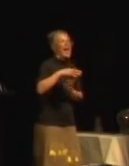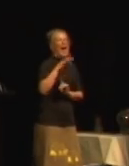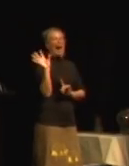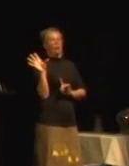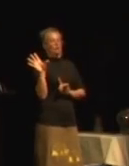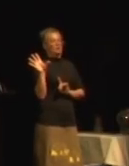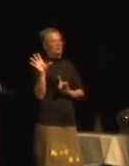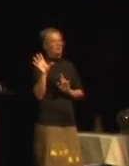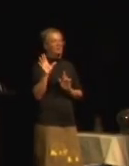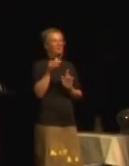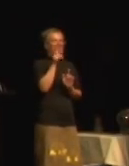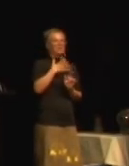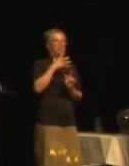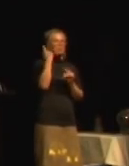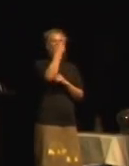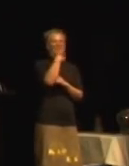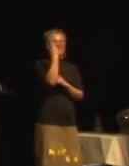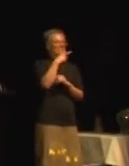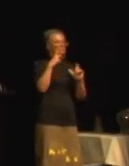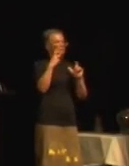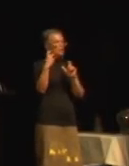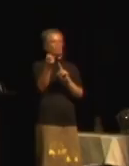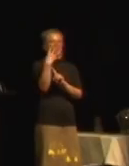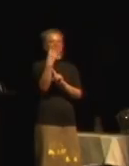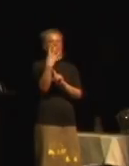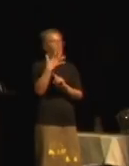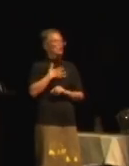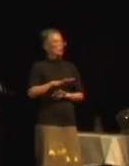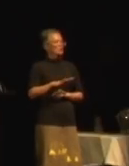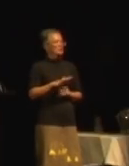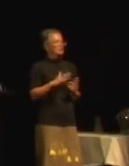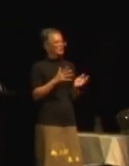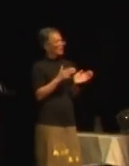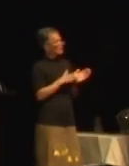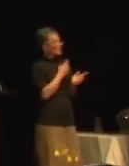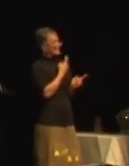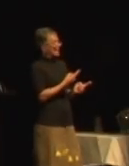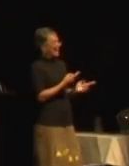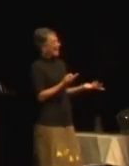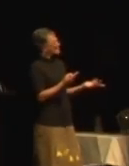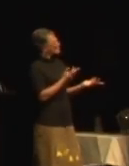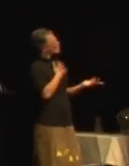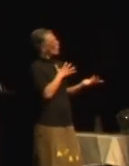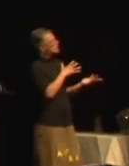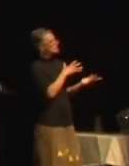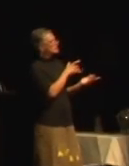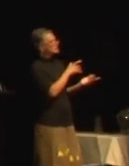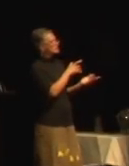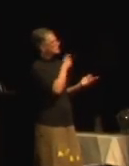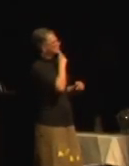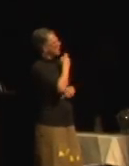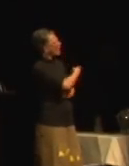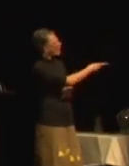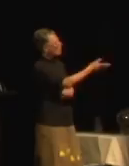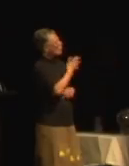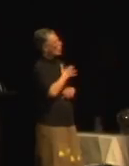people who use Firefox, our employees value being able to choose with clarity and confidence which information they share